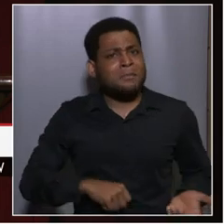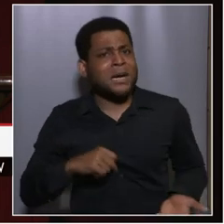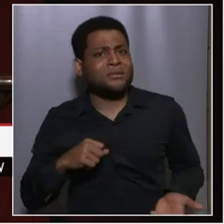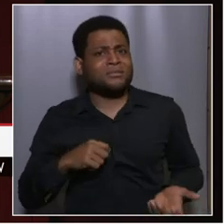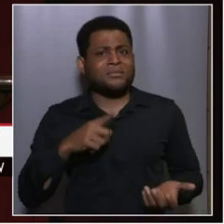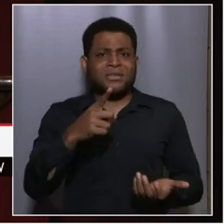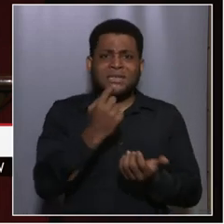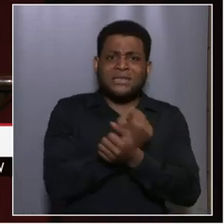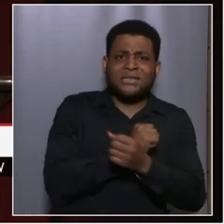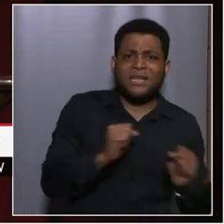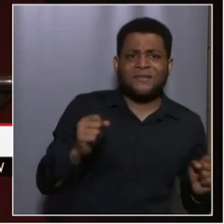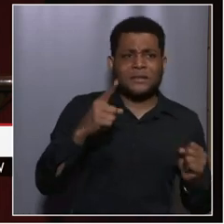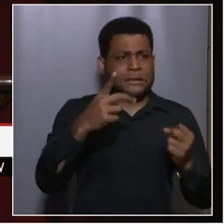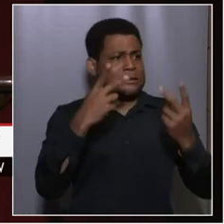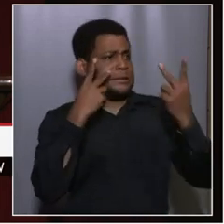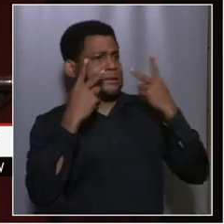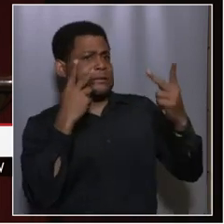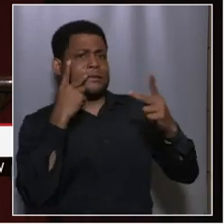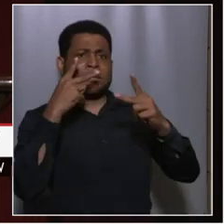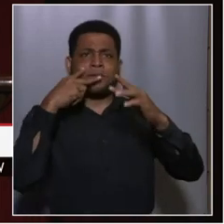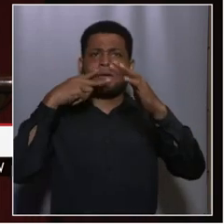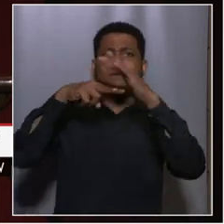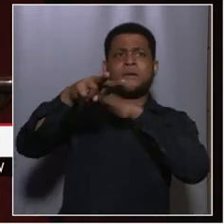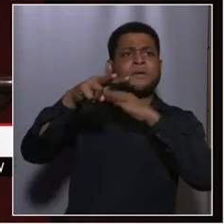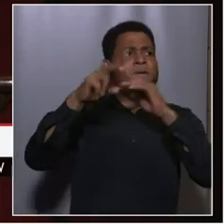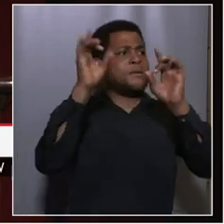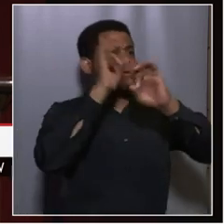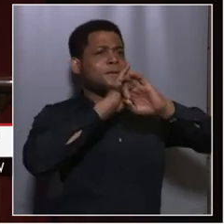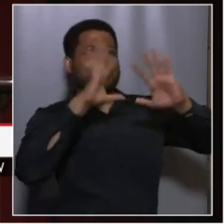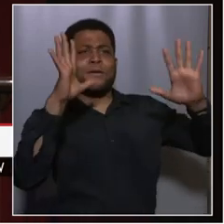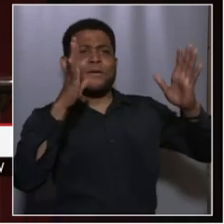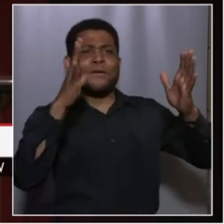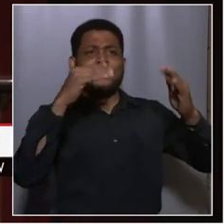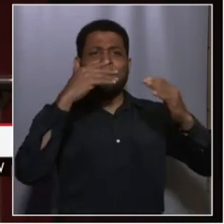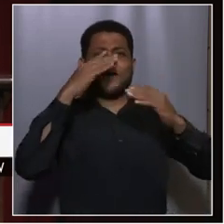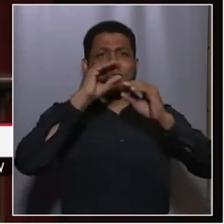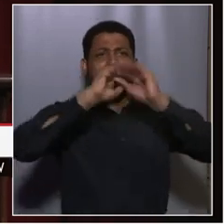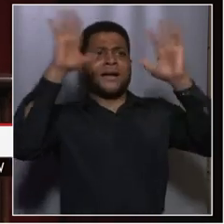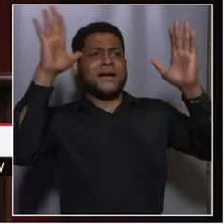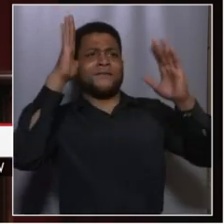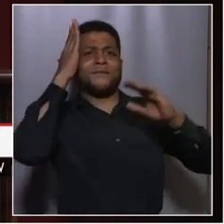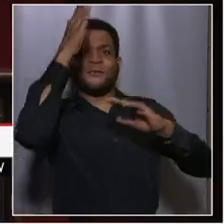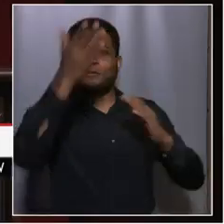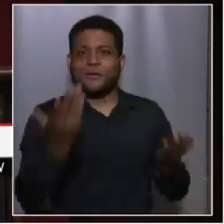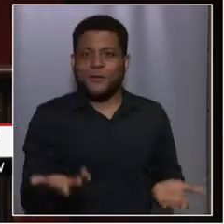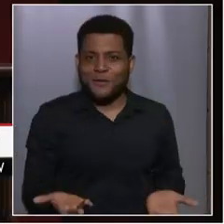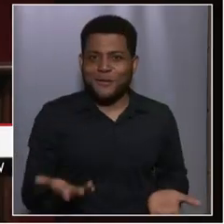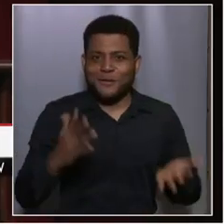a future for your kids. So thank you, everybody, for being here, and keep up the great work.